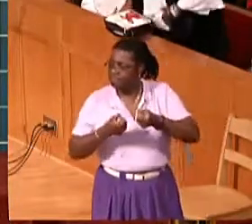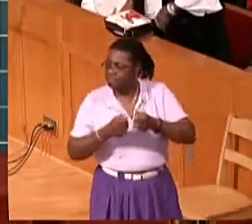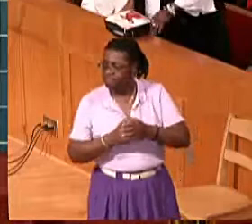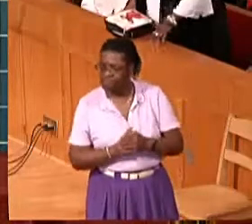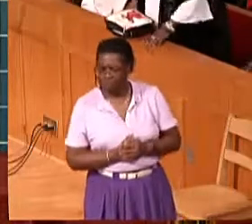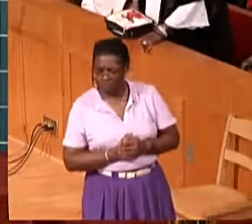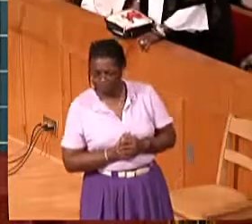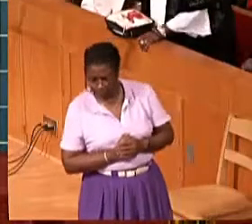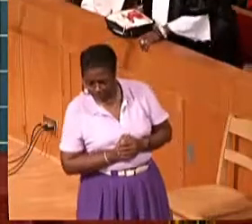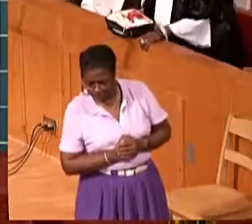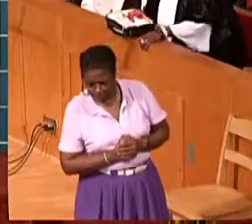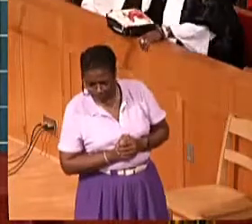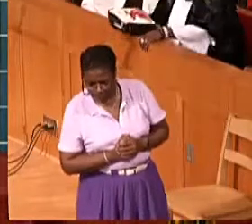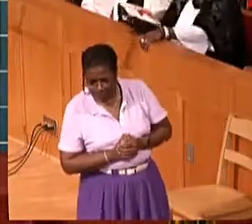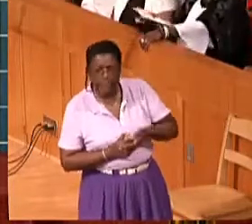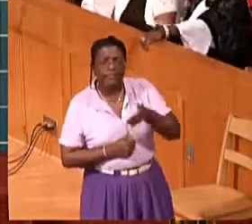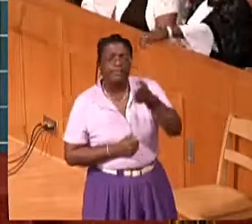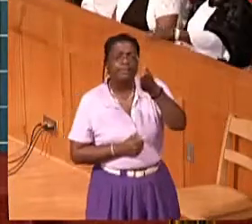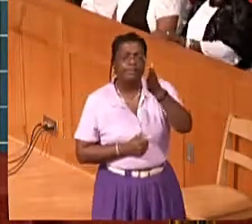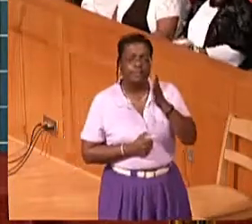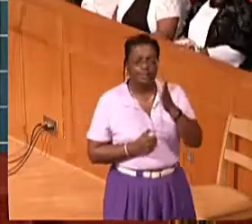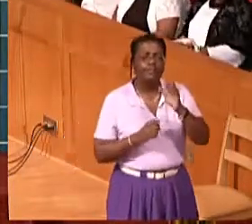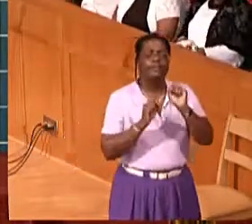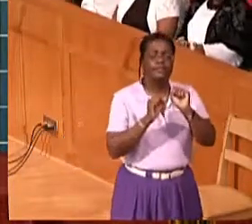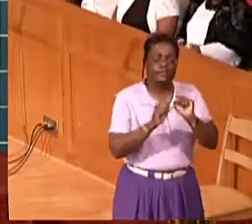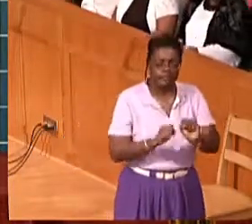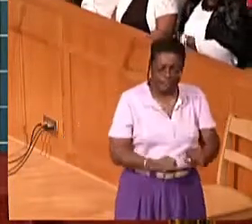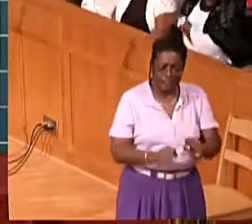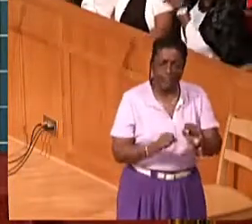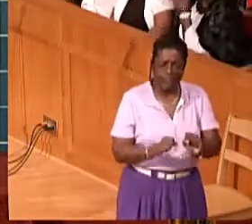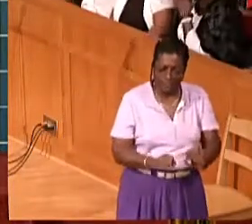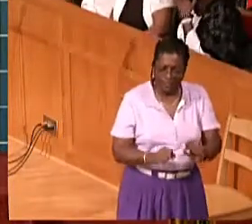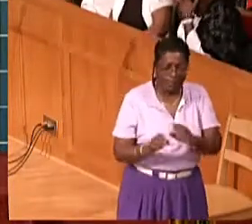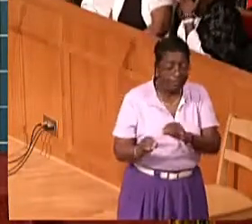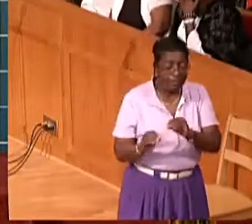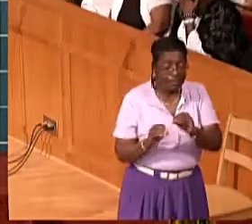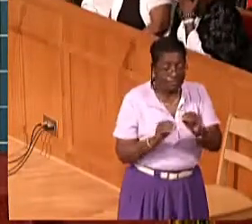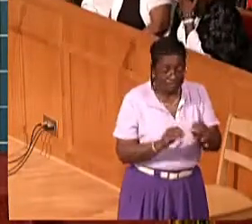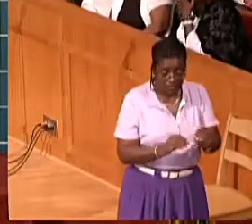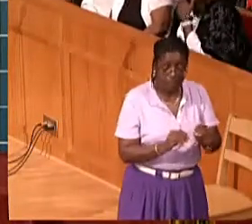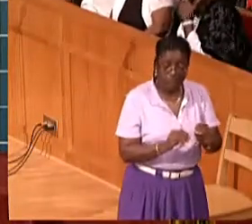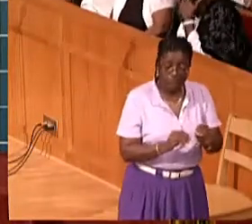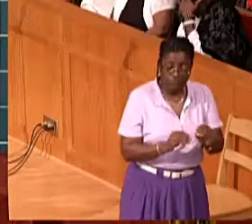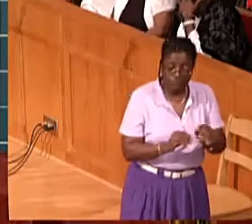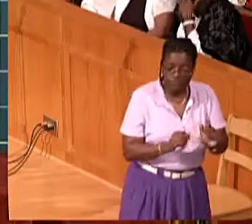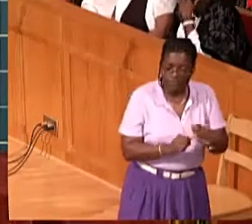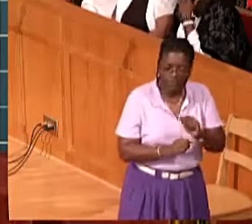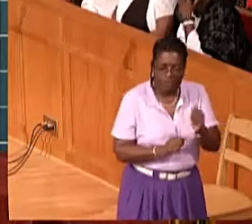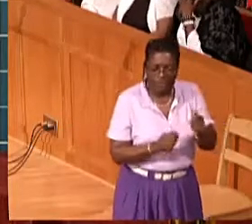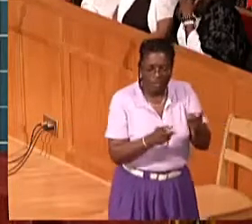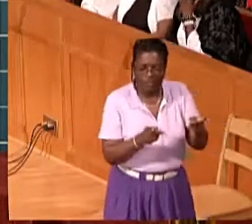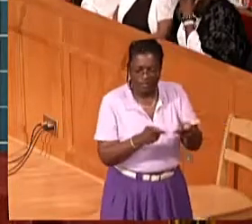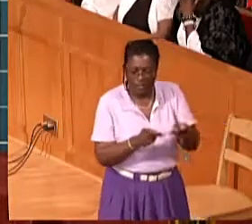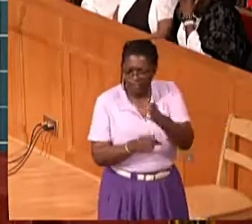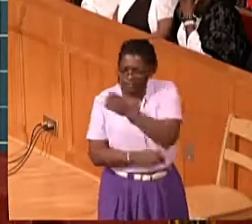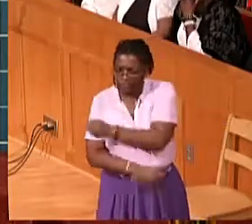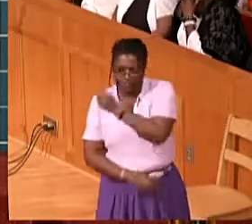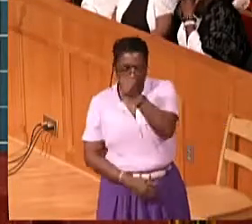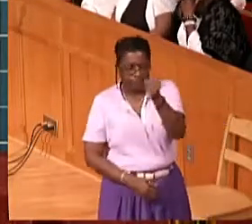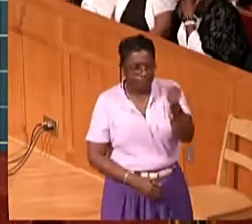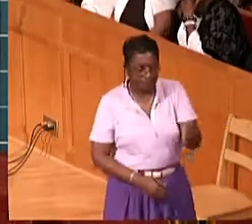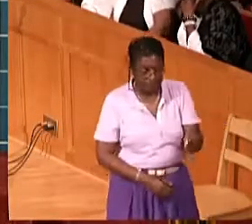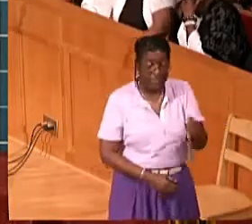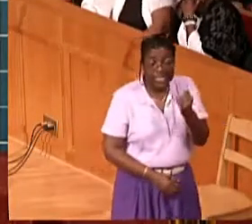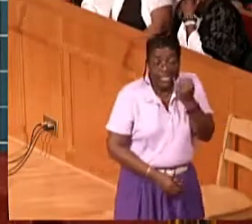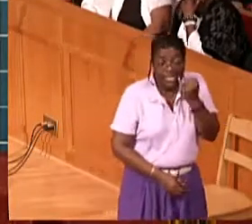Listen, God has the ability to put you where he wants to put you. Amen. But he has the ability, if you can't handle